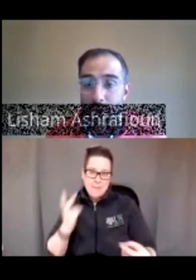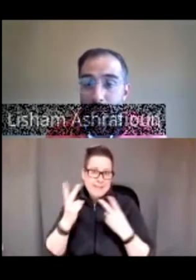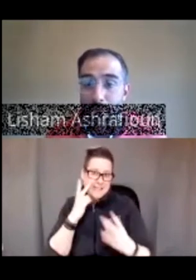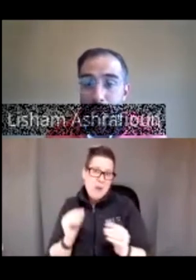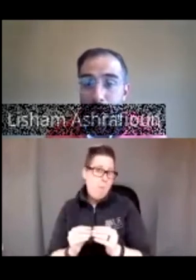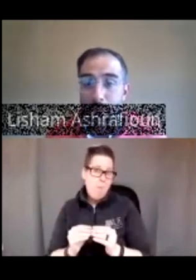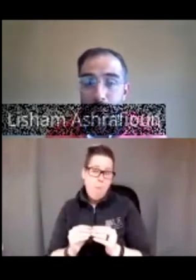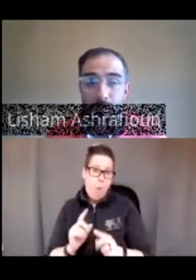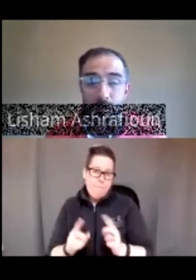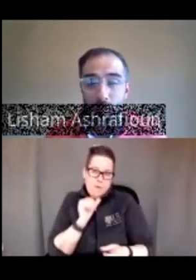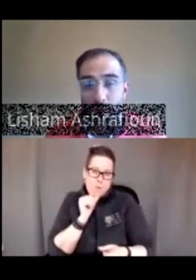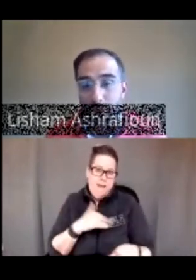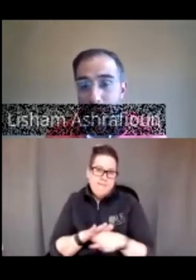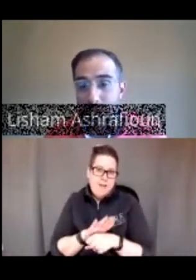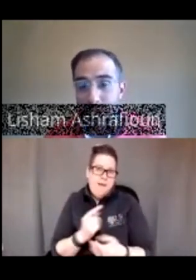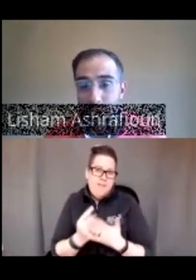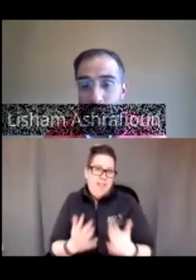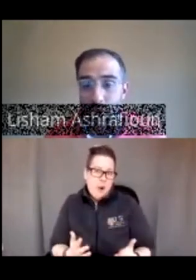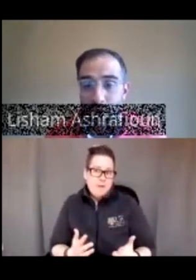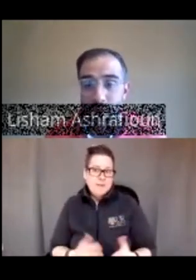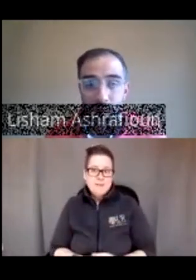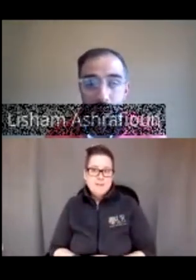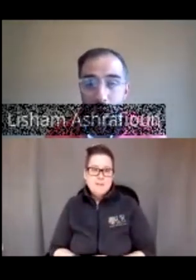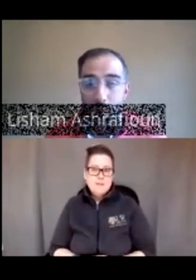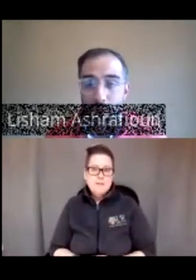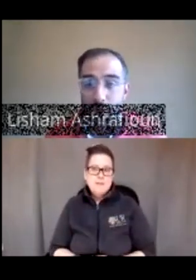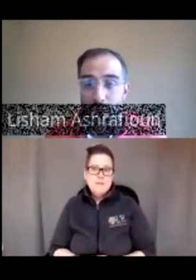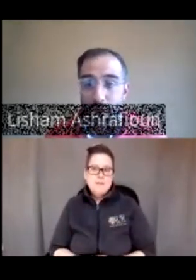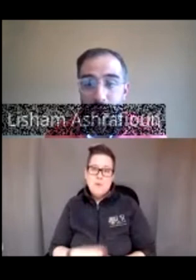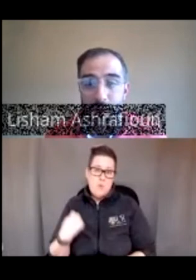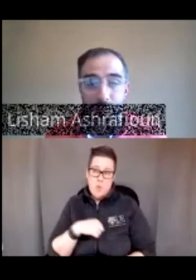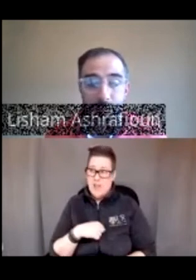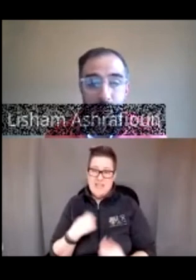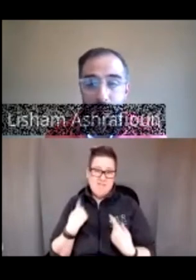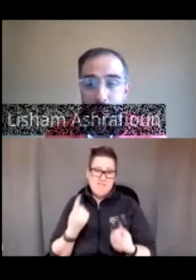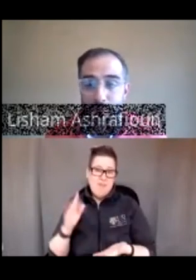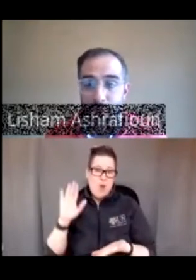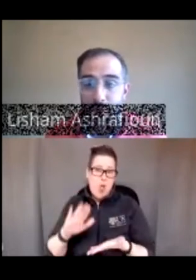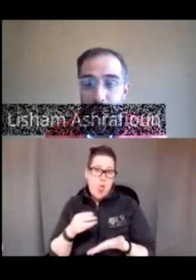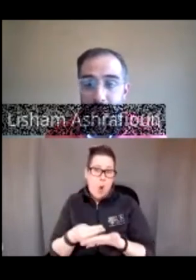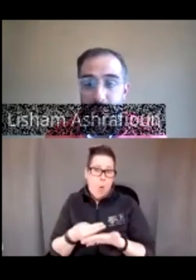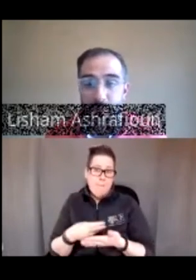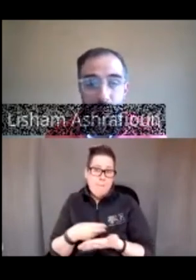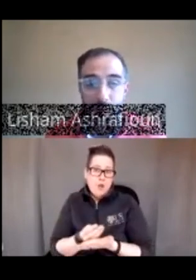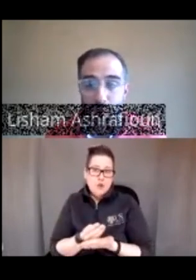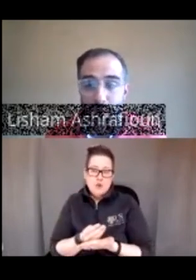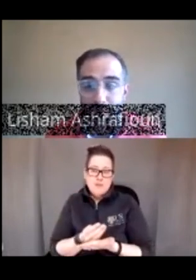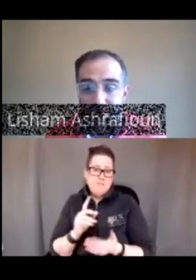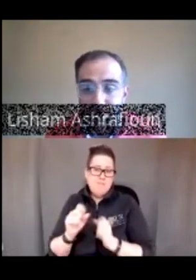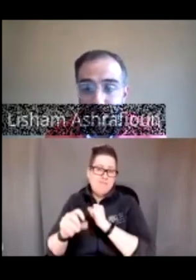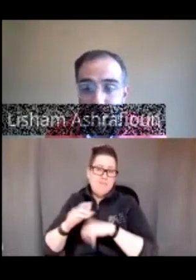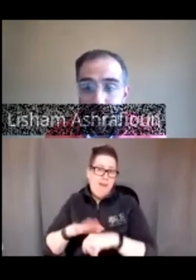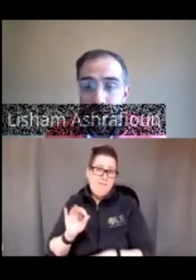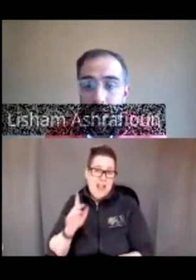more. So like we've been using a relatively low budget on Facebook for the recruitment.